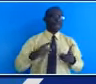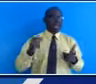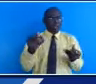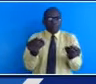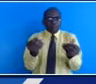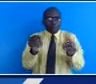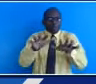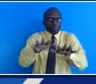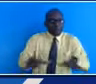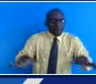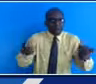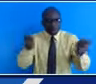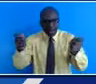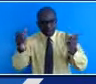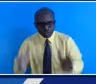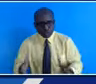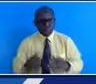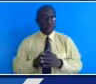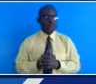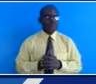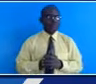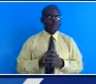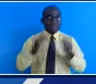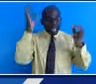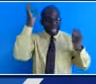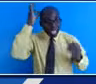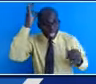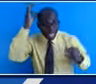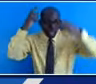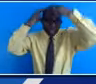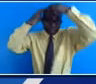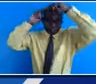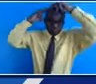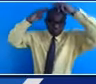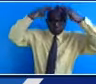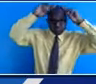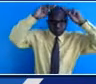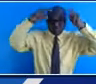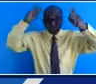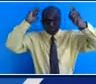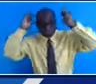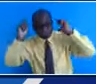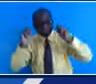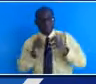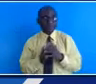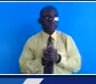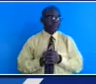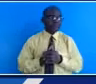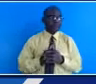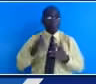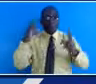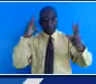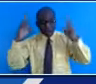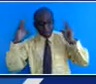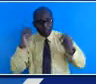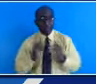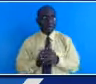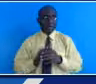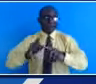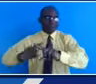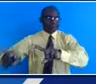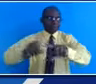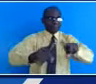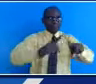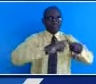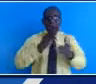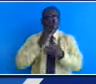activities, hair salons and barber shops, but that does not include nail salons and spas and other kind of auxiliary services. So